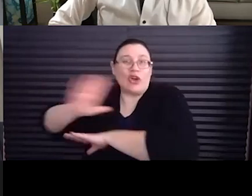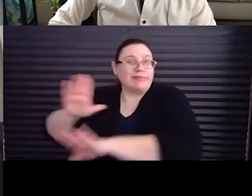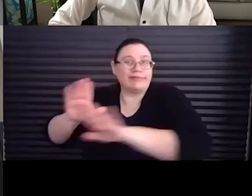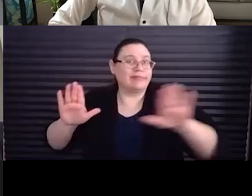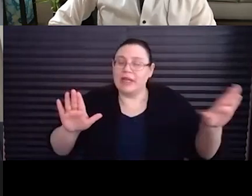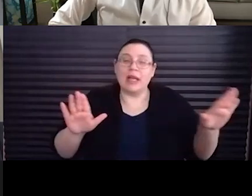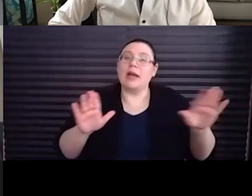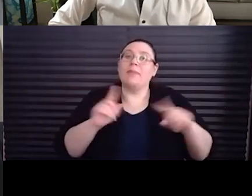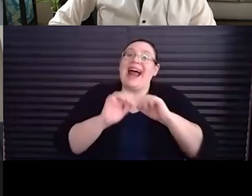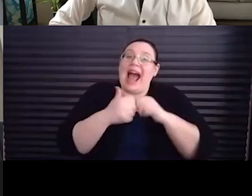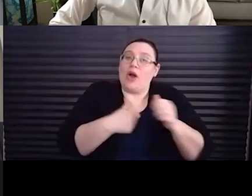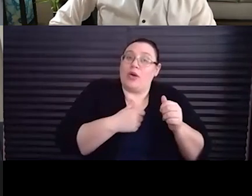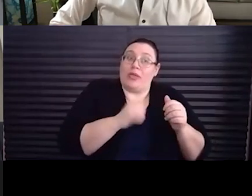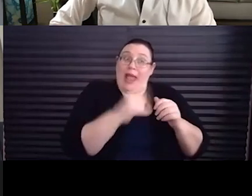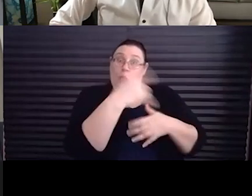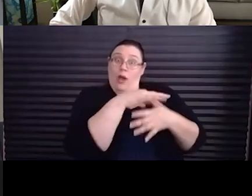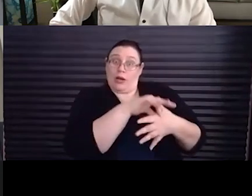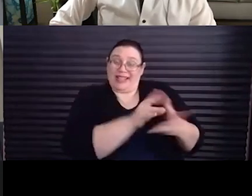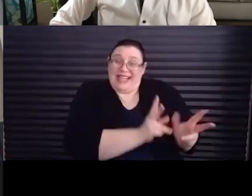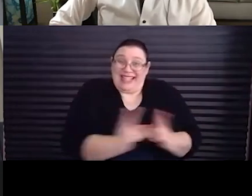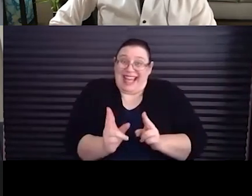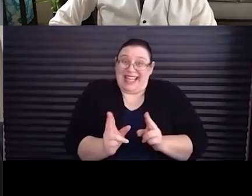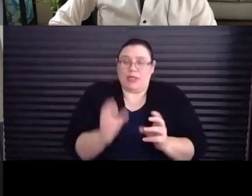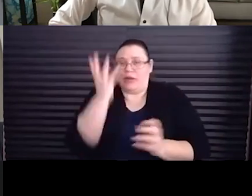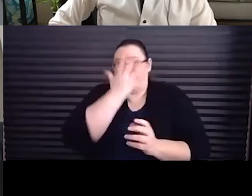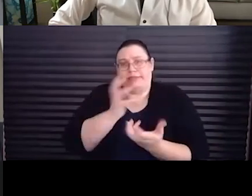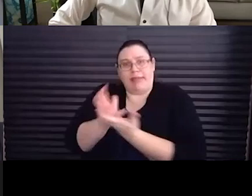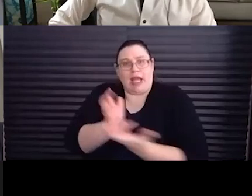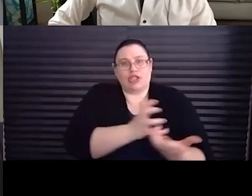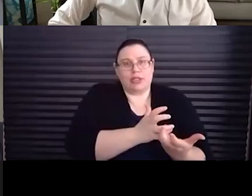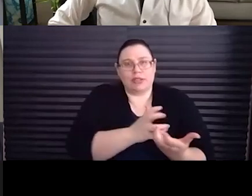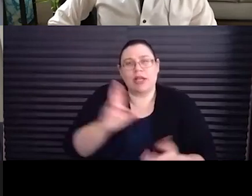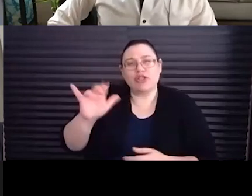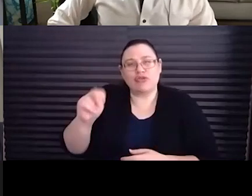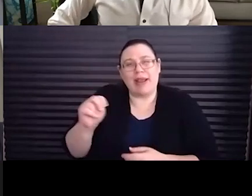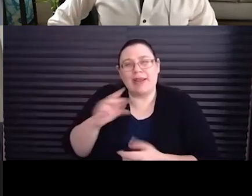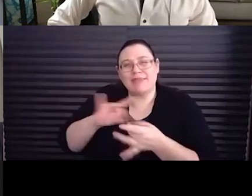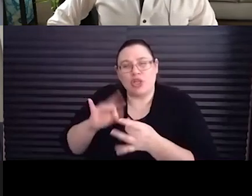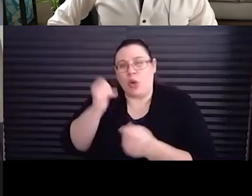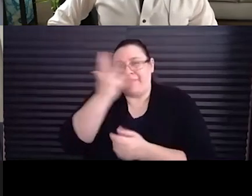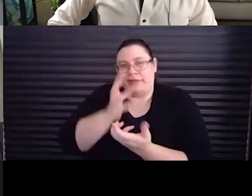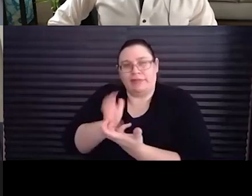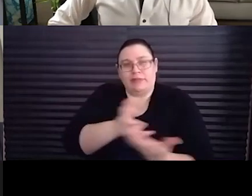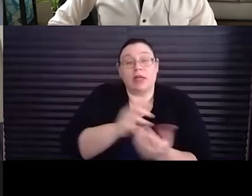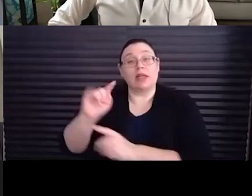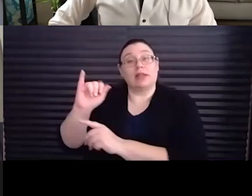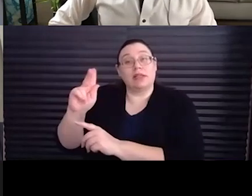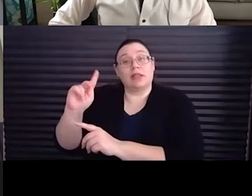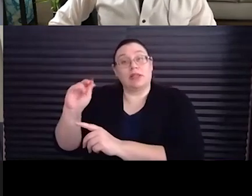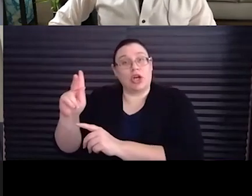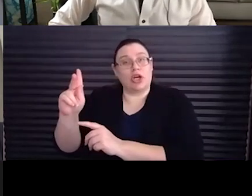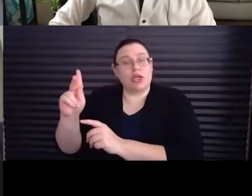simply just editing it so that it's more aesthetically pleasing, like Ryan was saying, for each one. Because obviously for TikTok, you